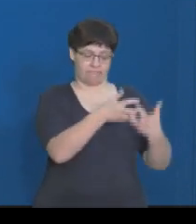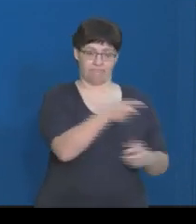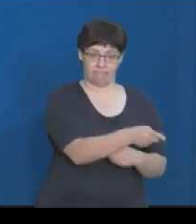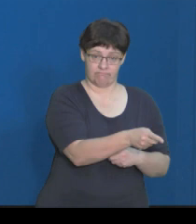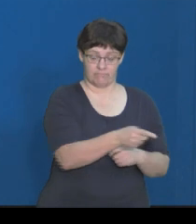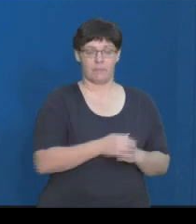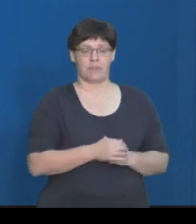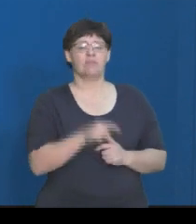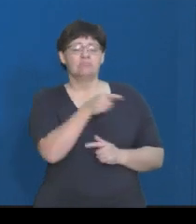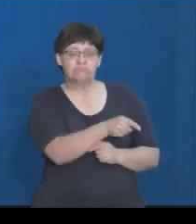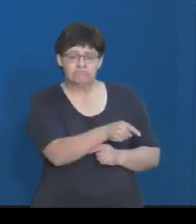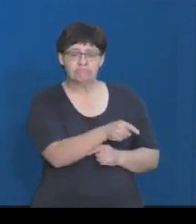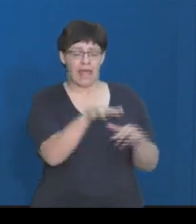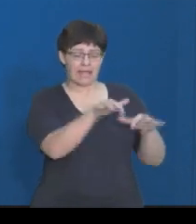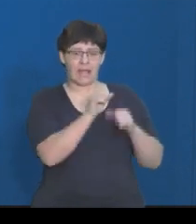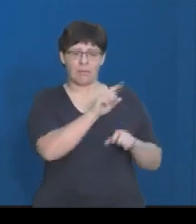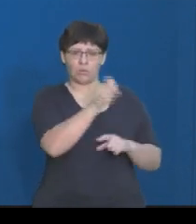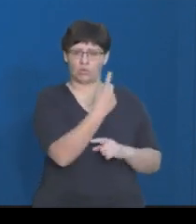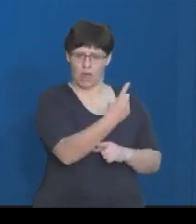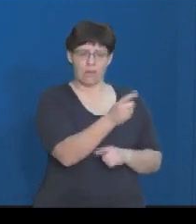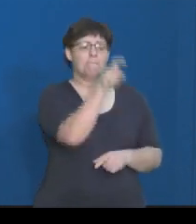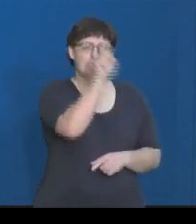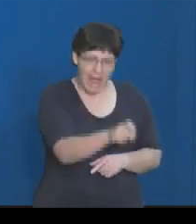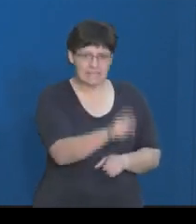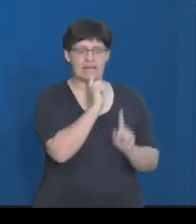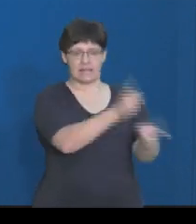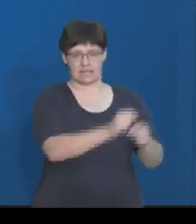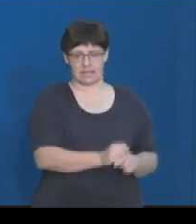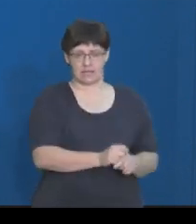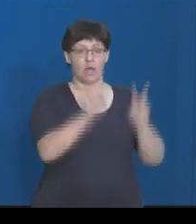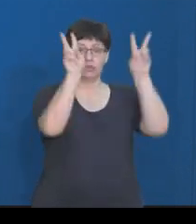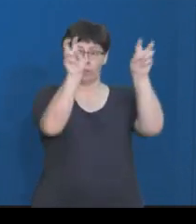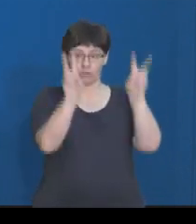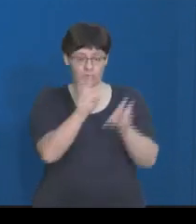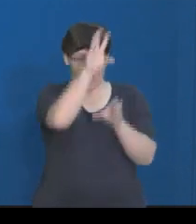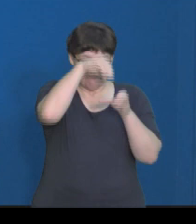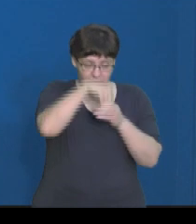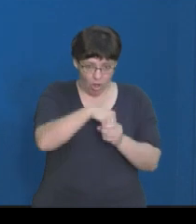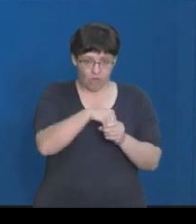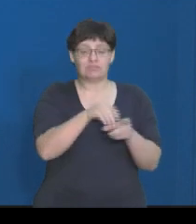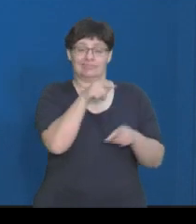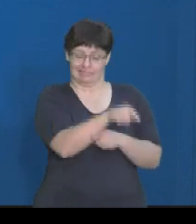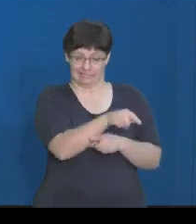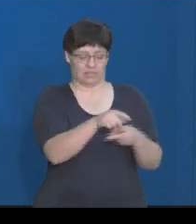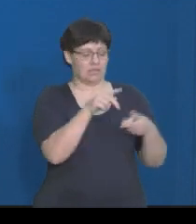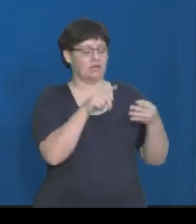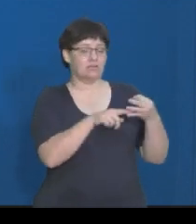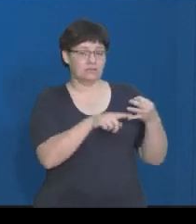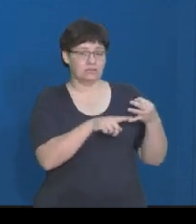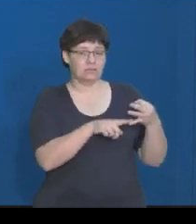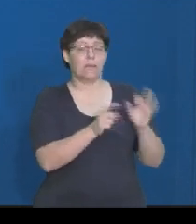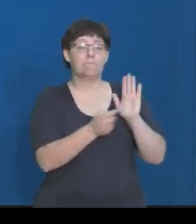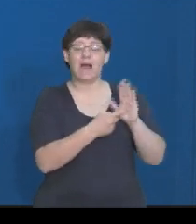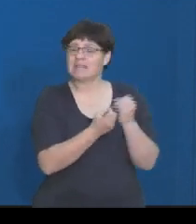Right, question 1 in the exam is compulsory. All topics are included in this section of the paper, and it's got